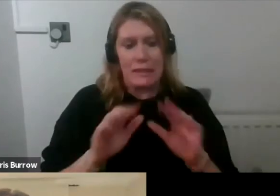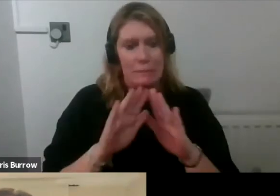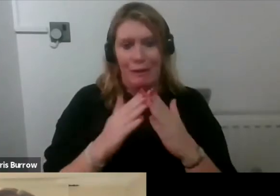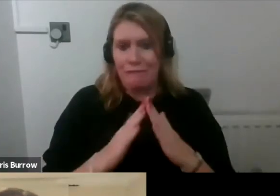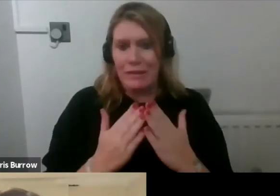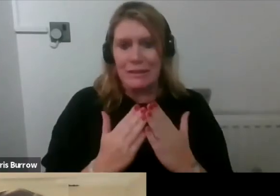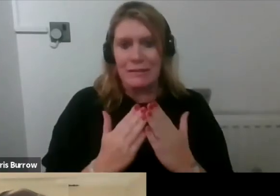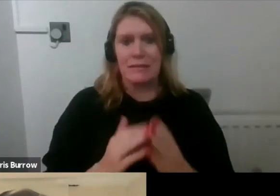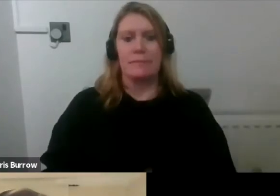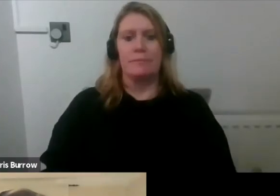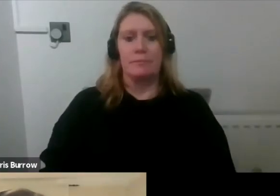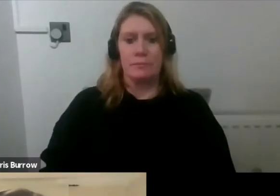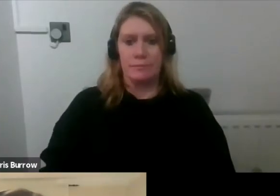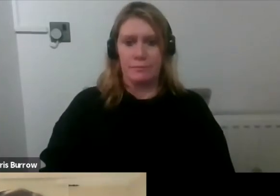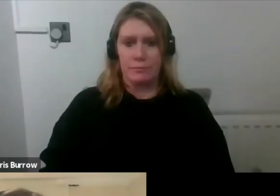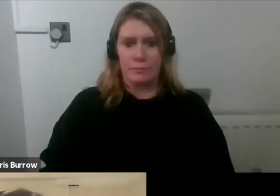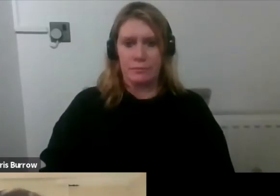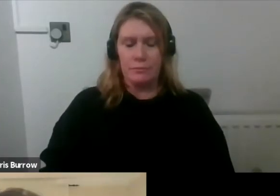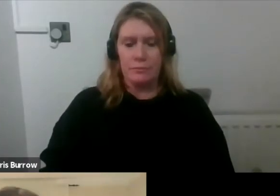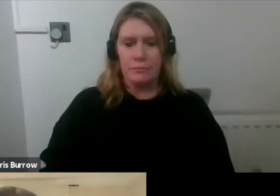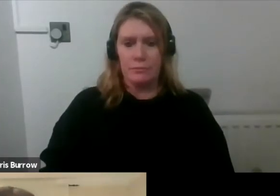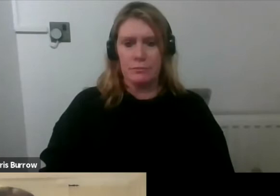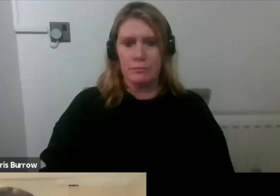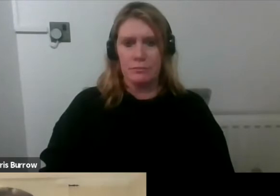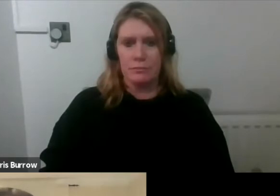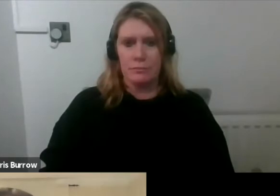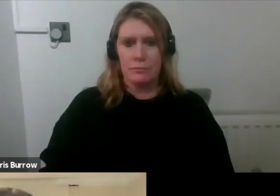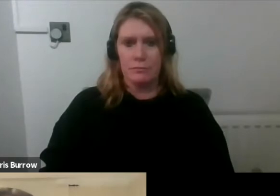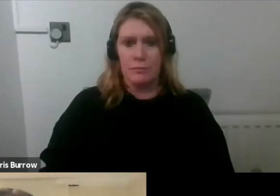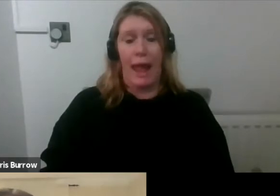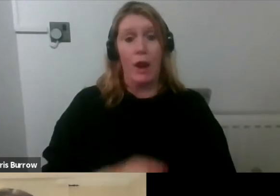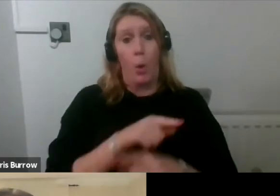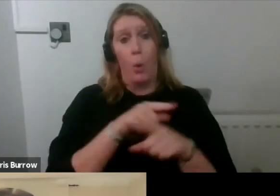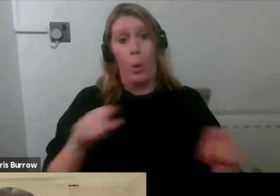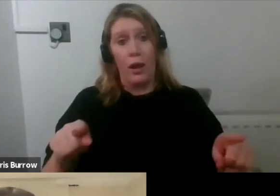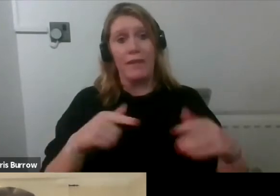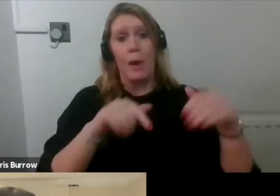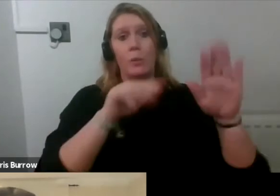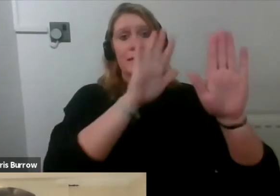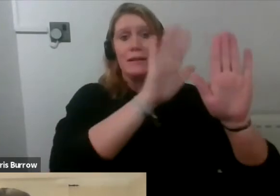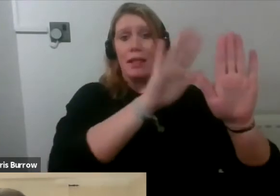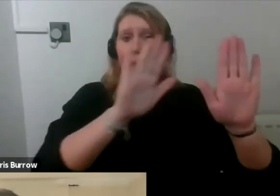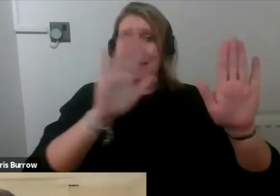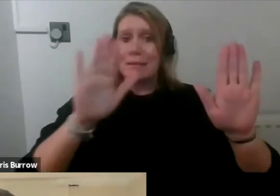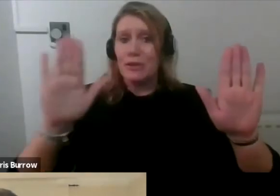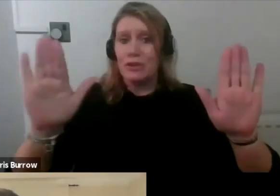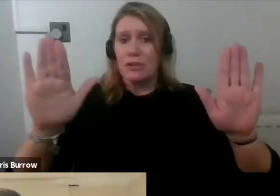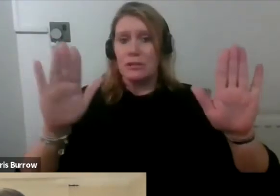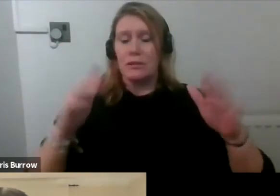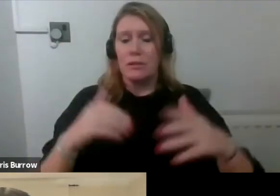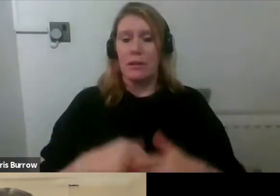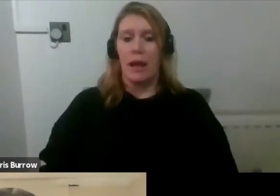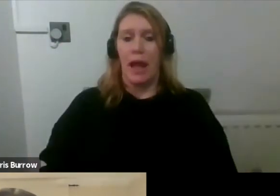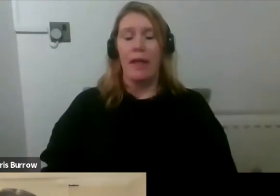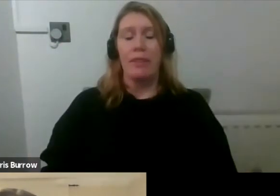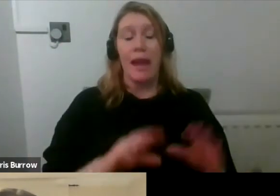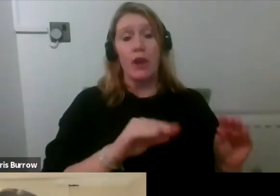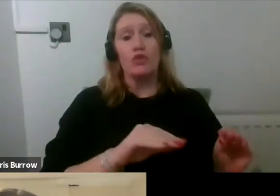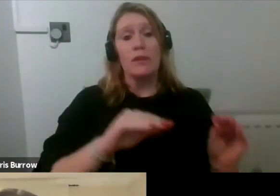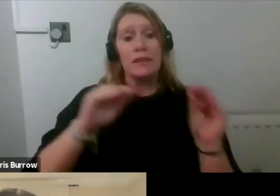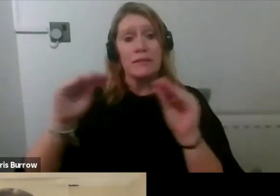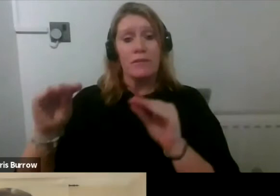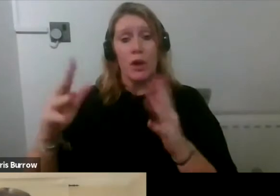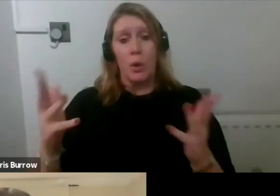this, which were displayed in the exhibition. So then it transferred to the Attenborough Art Centre